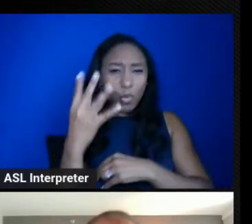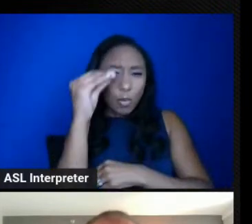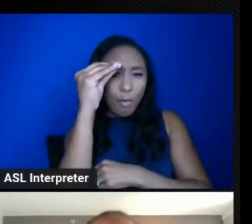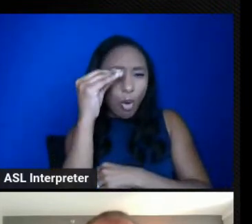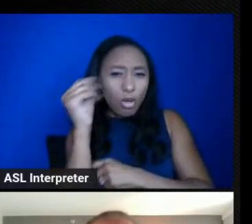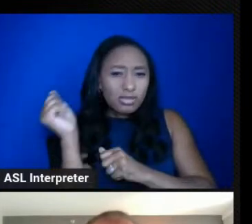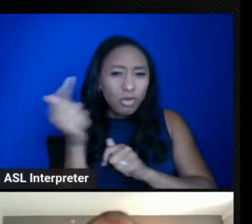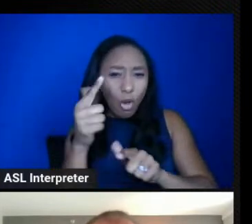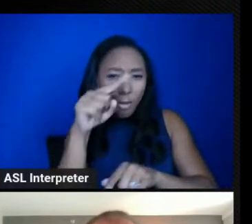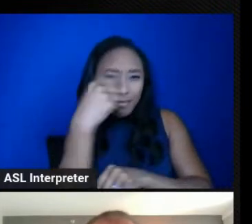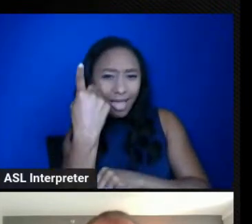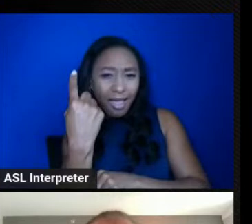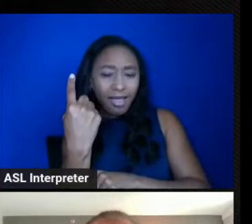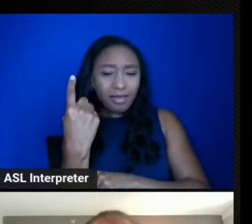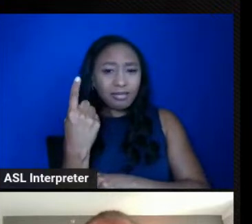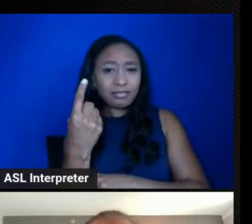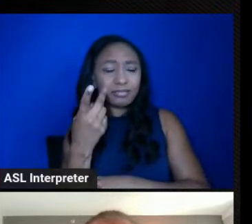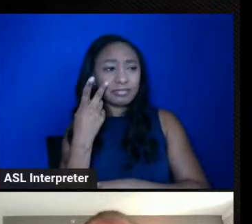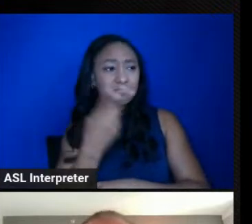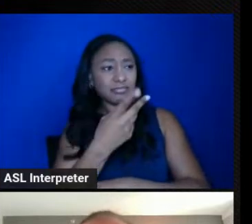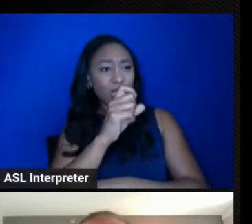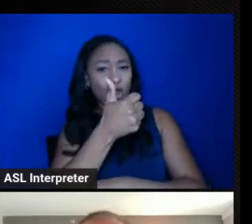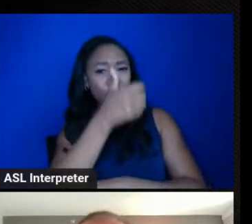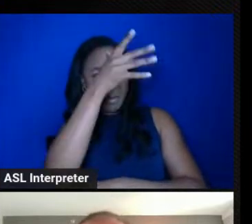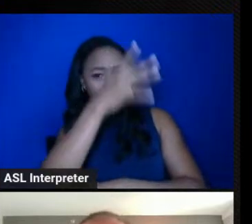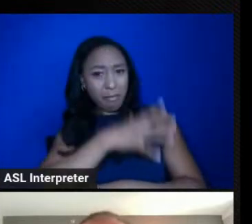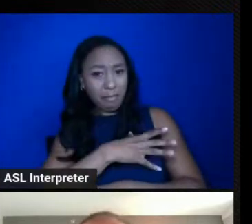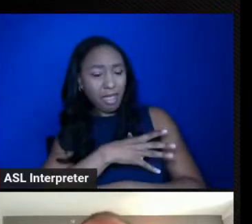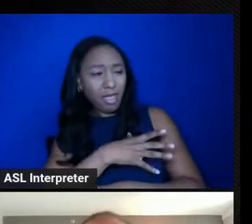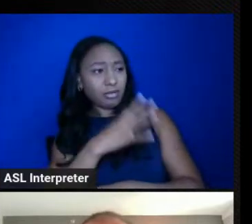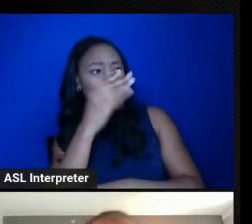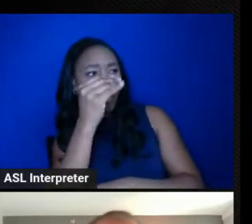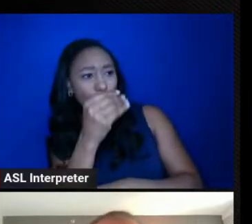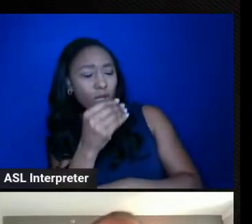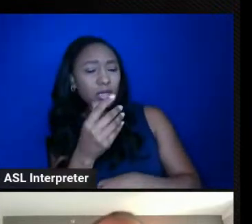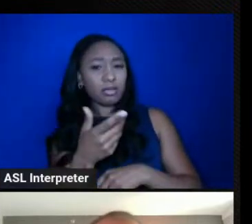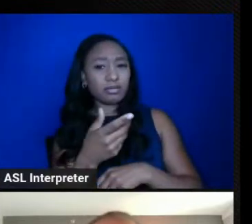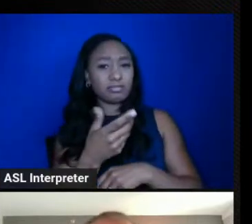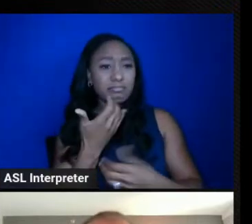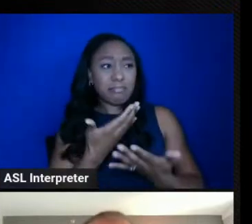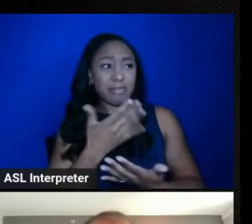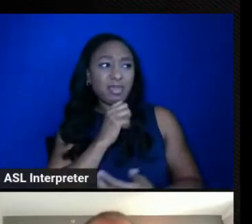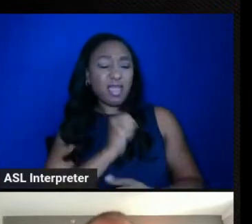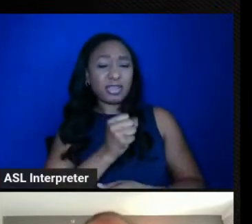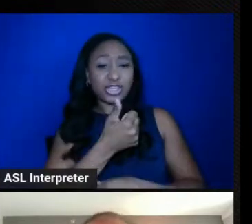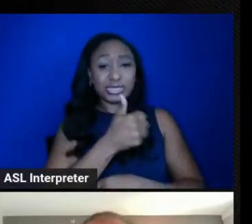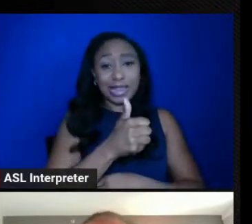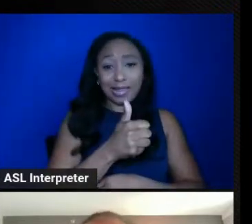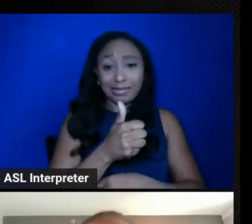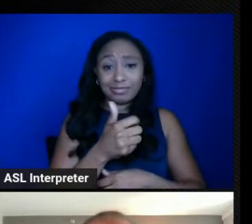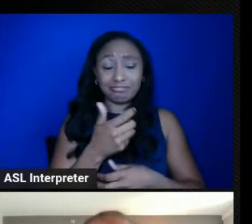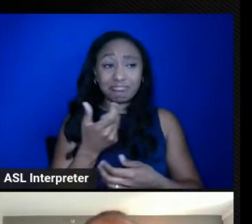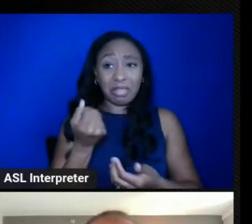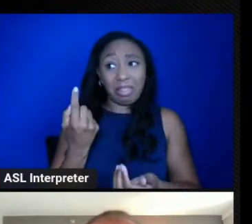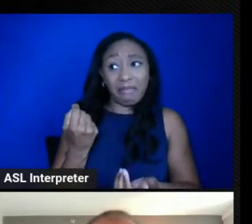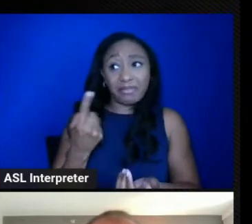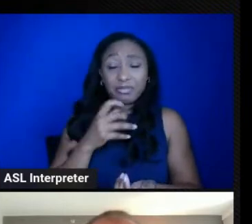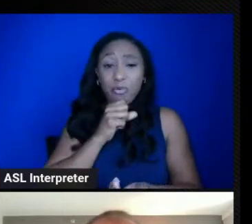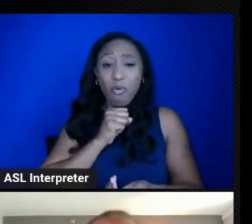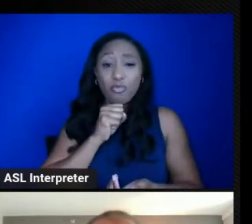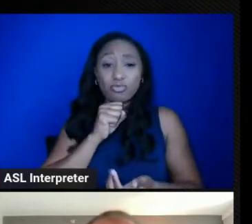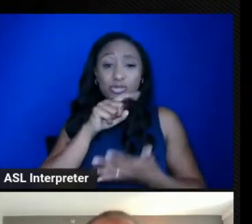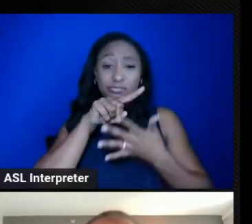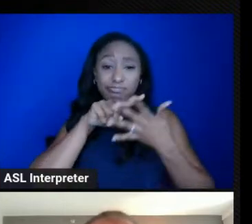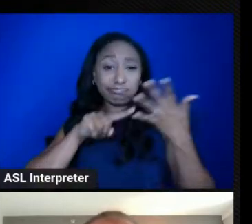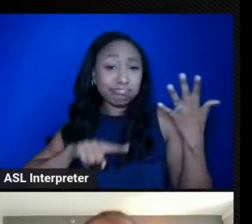size. He was probably 10 or 11, like Cornelius. 2 more were taller, perhaps 14 or